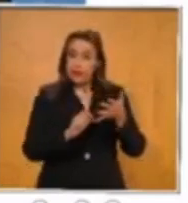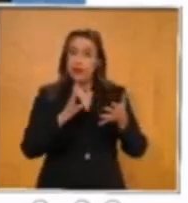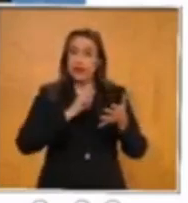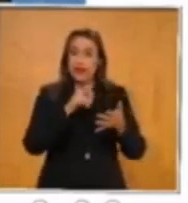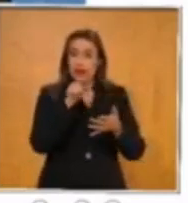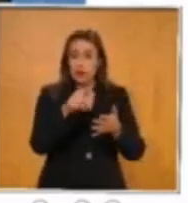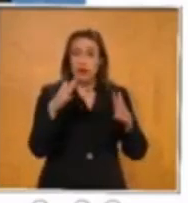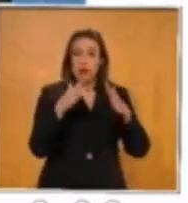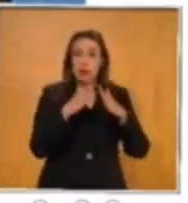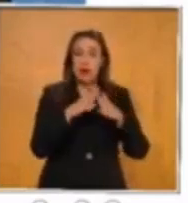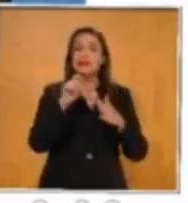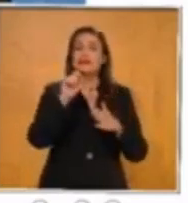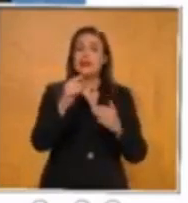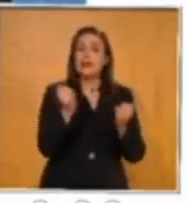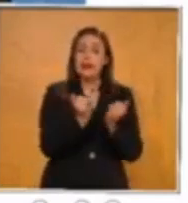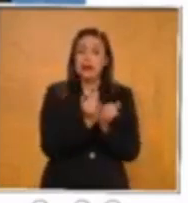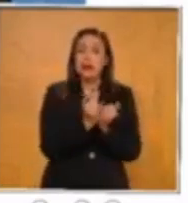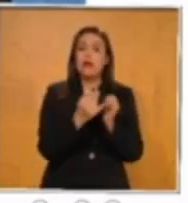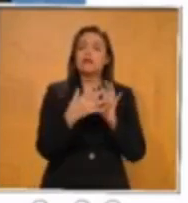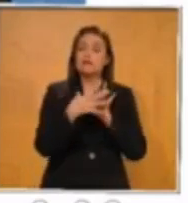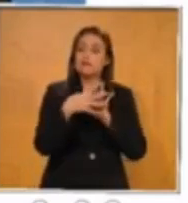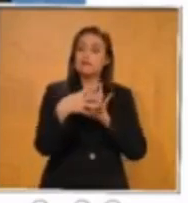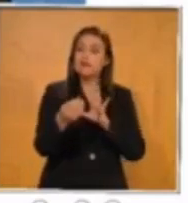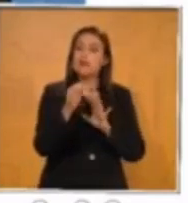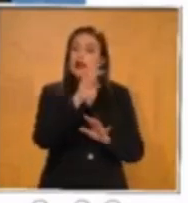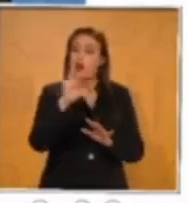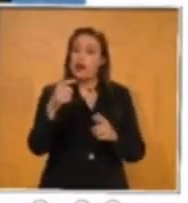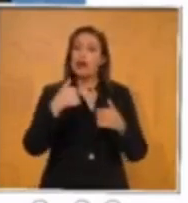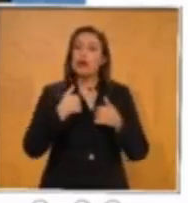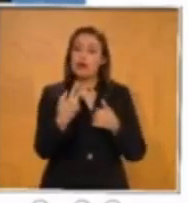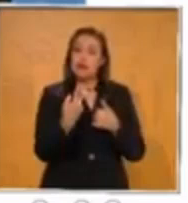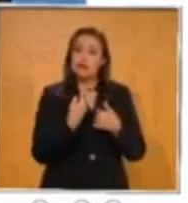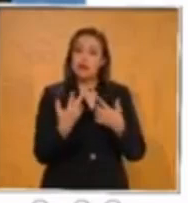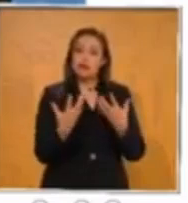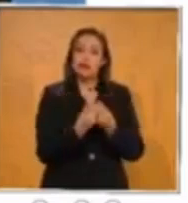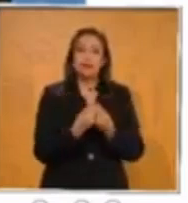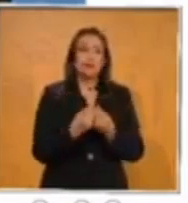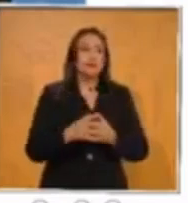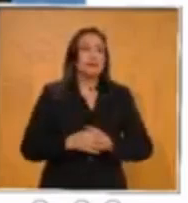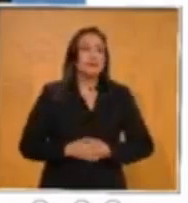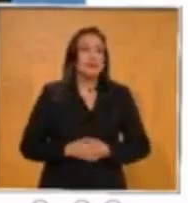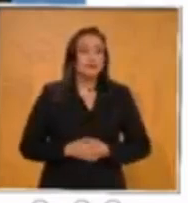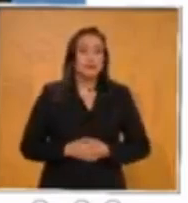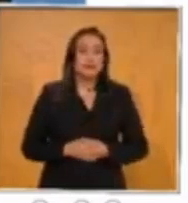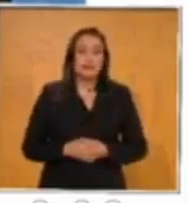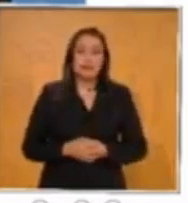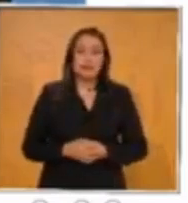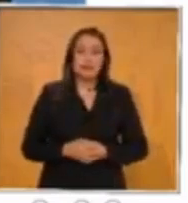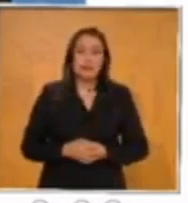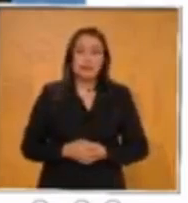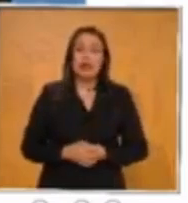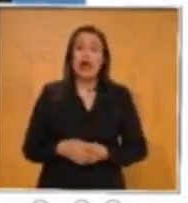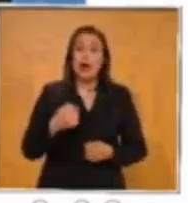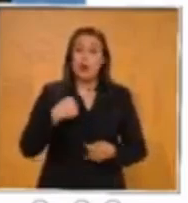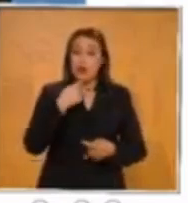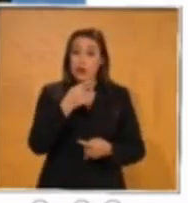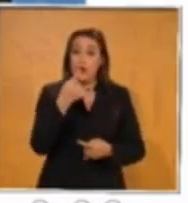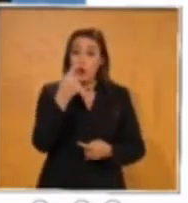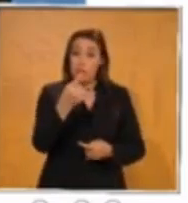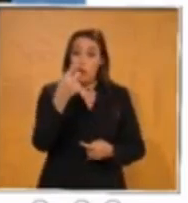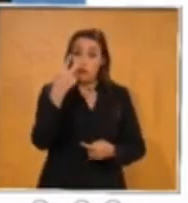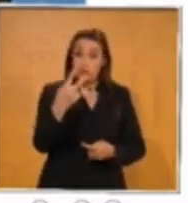you're gonna be reading along with me. Let's start. At the count of 1,